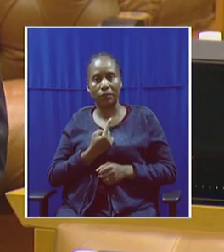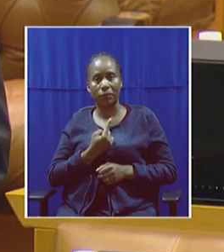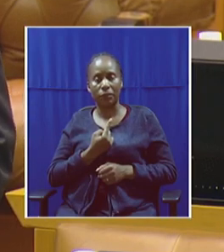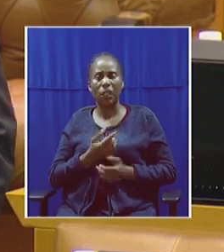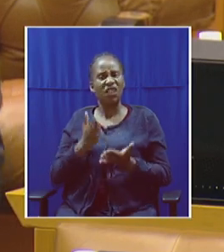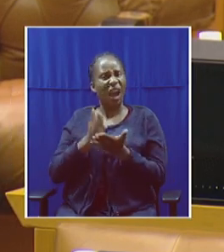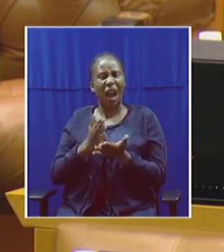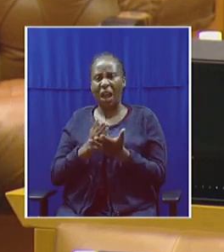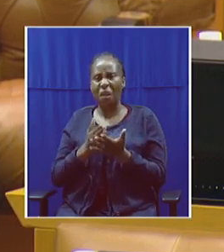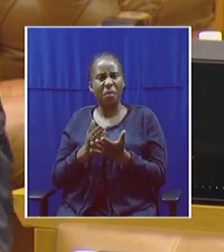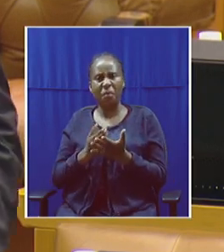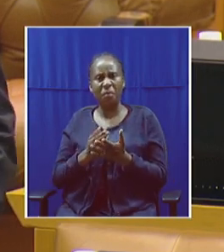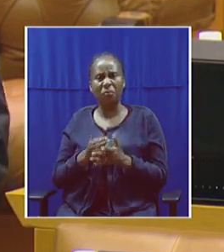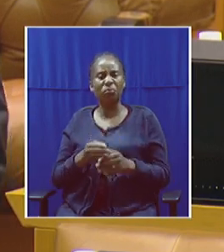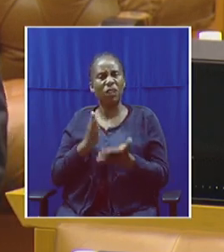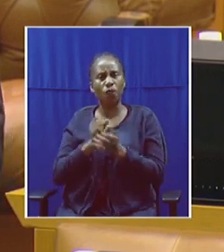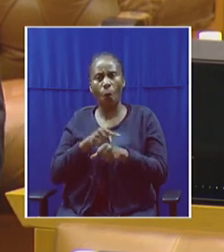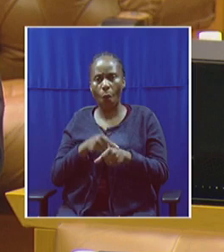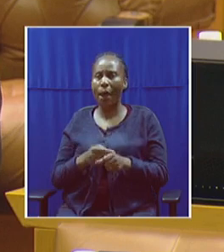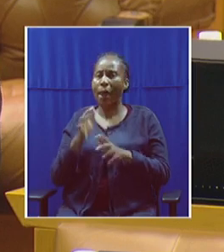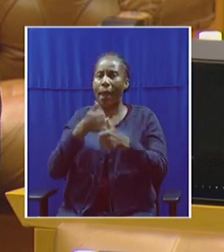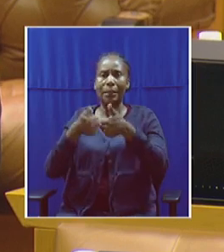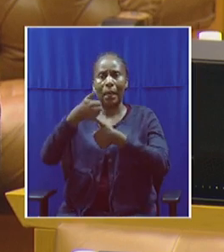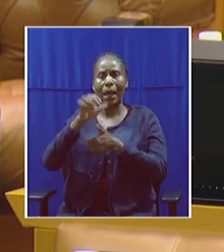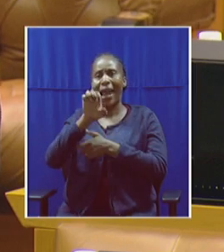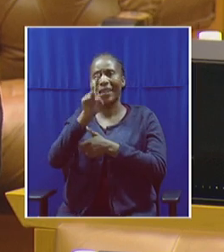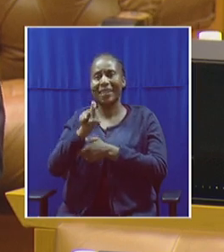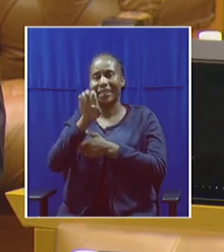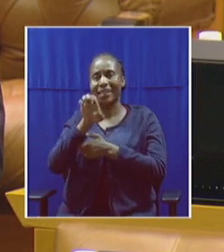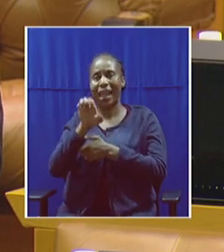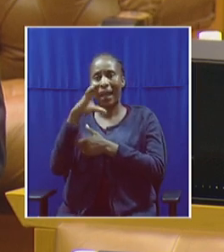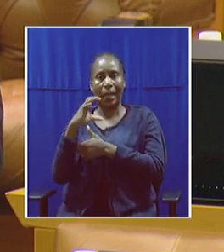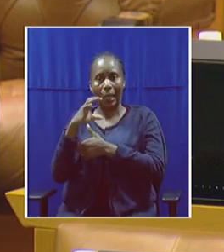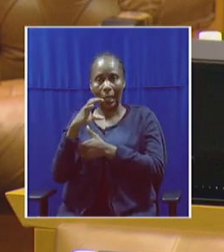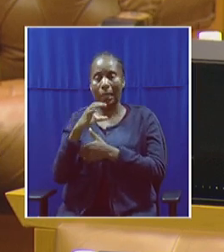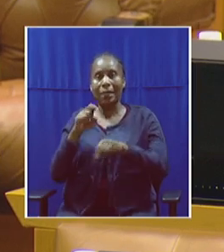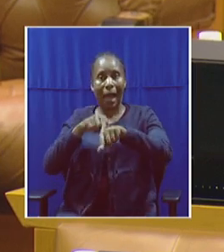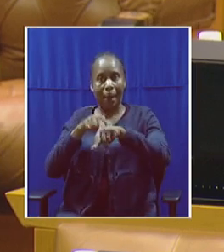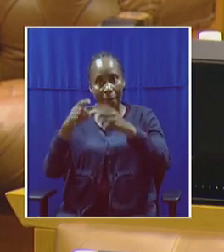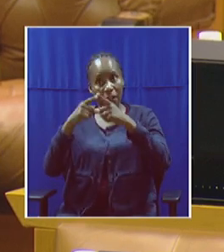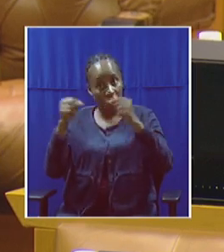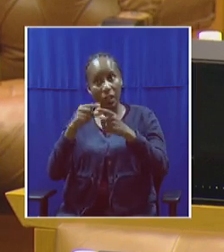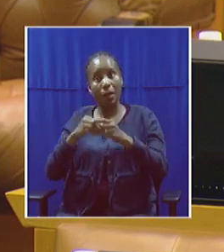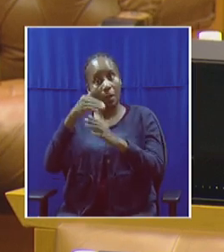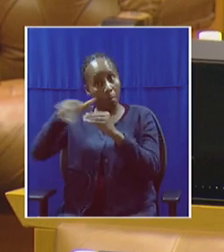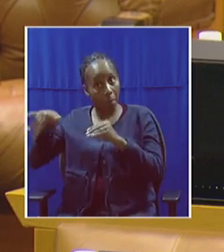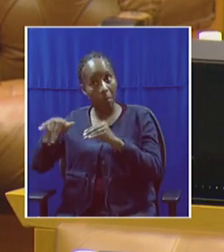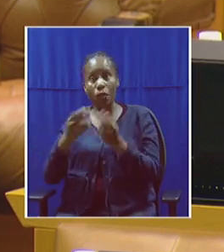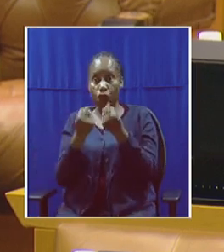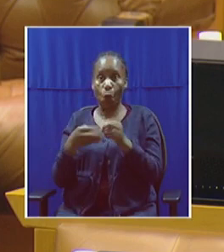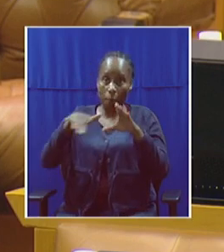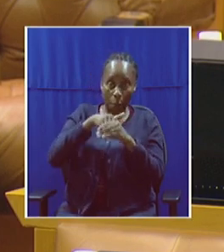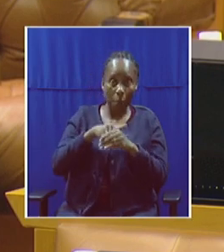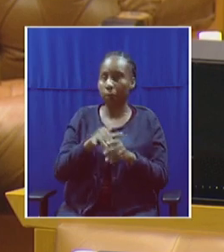the executives do account I have referred also to the to the fact that the department does onsport